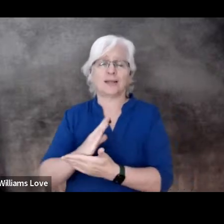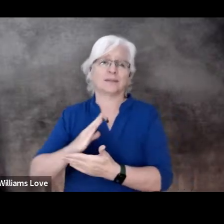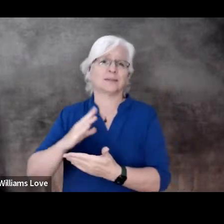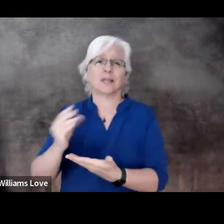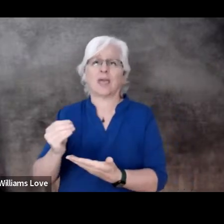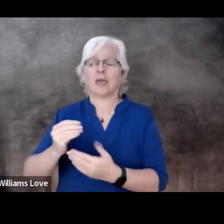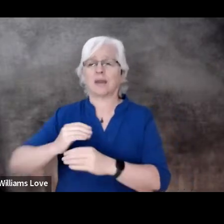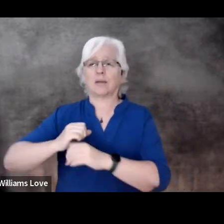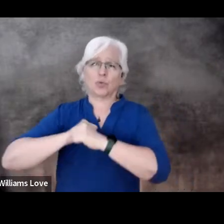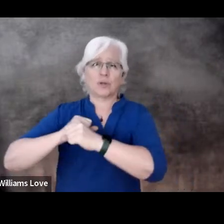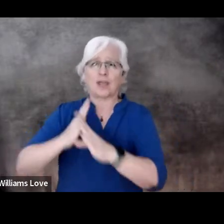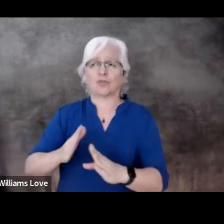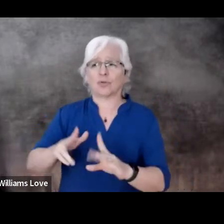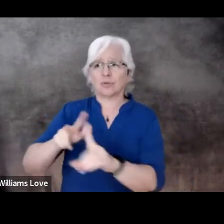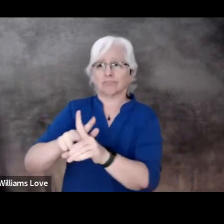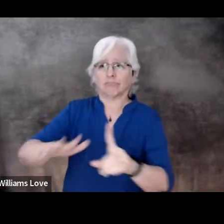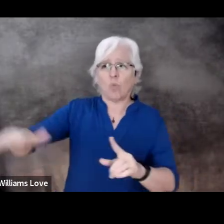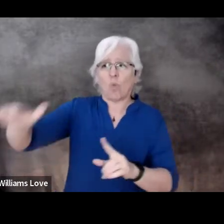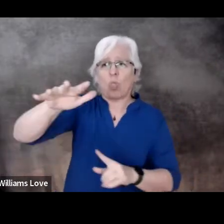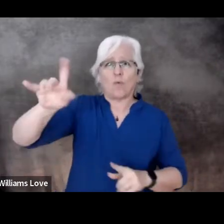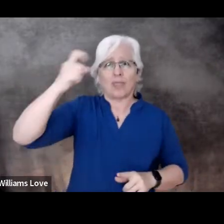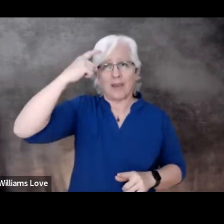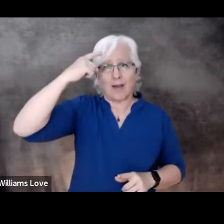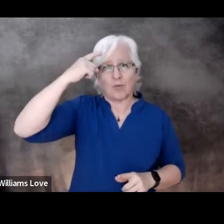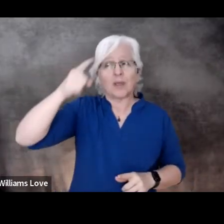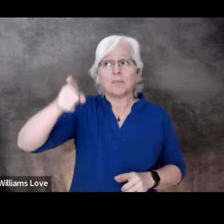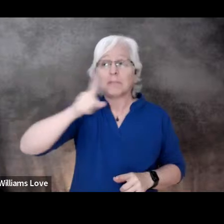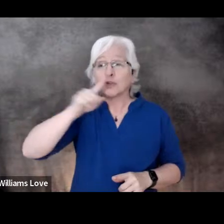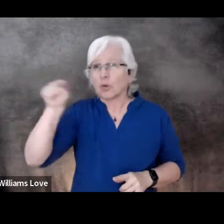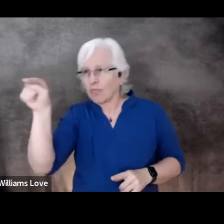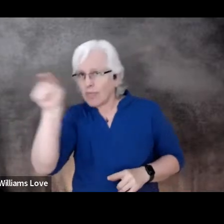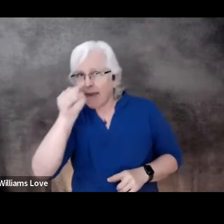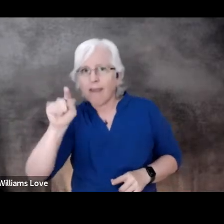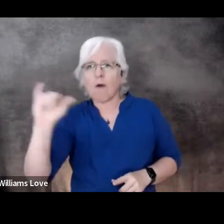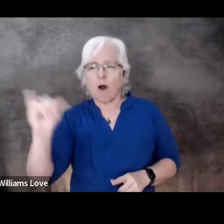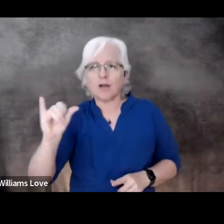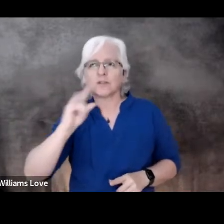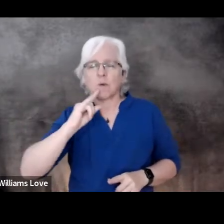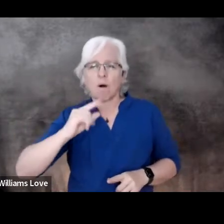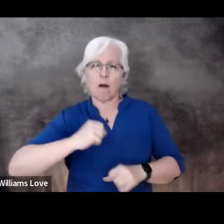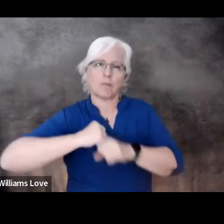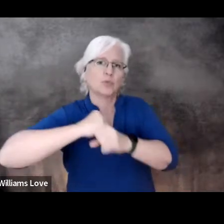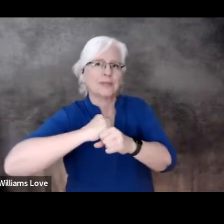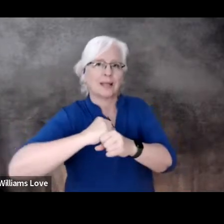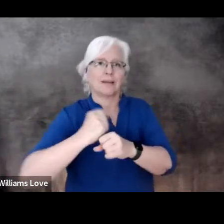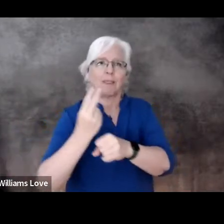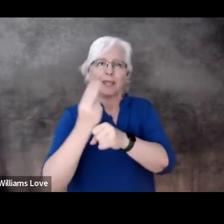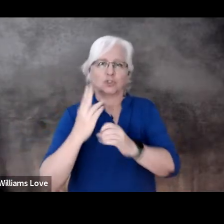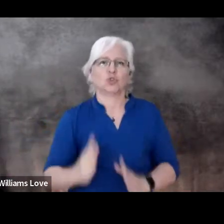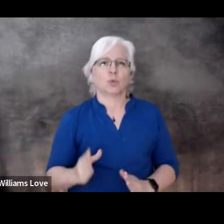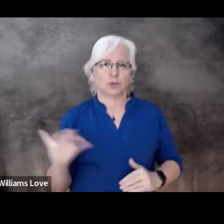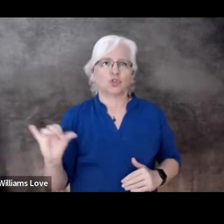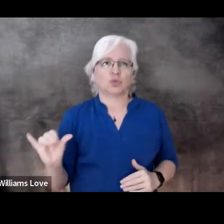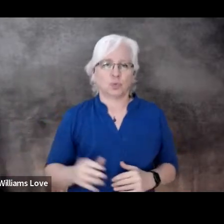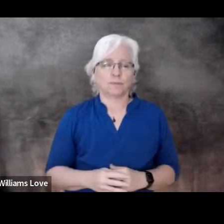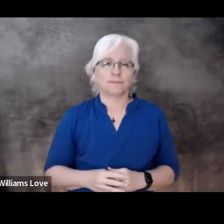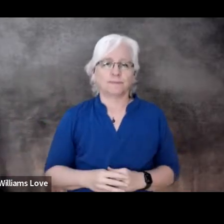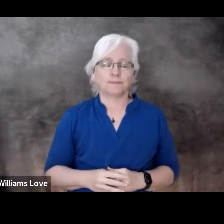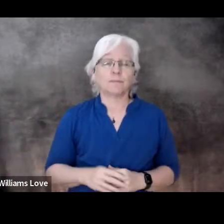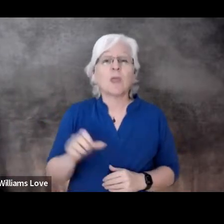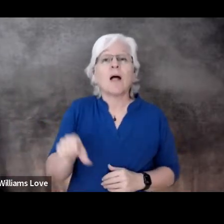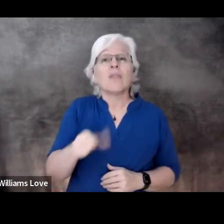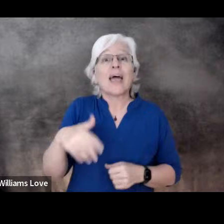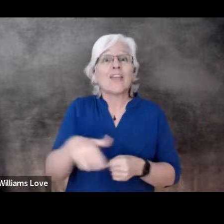federal government to make sure that they are taking a stand to protect consumers too. The other area that we are